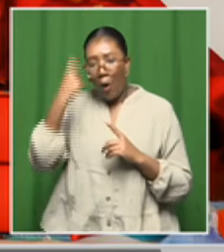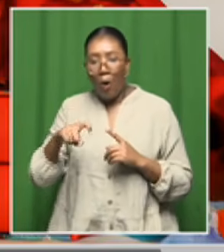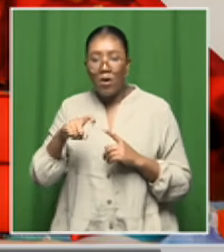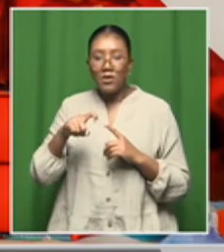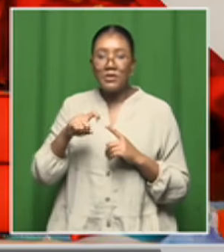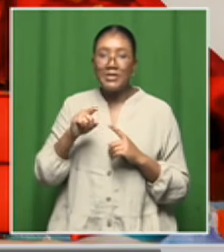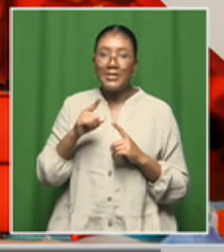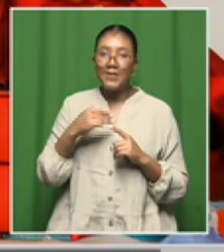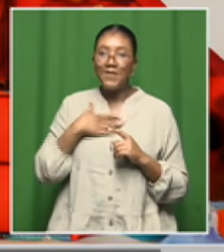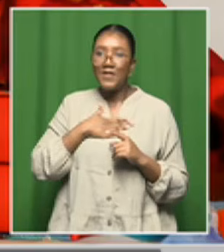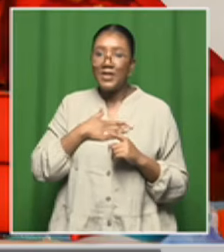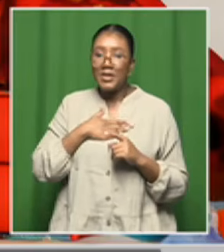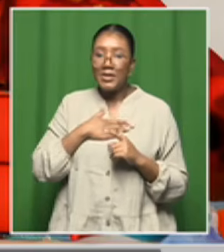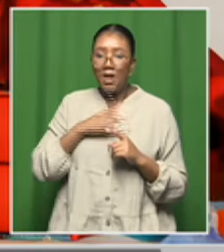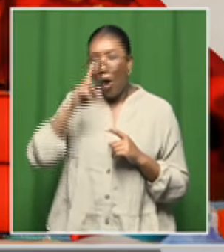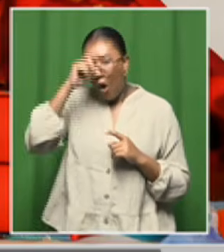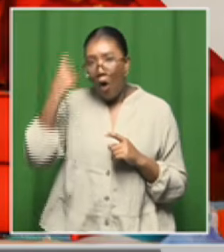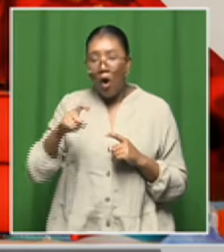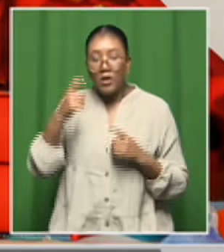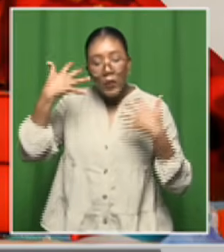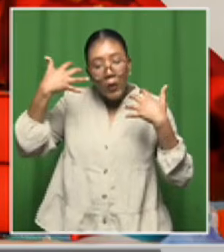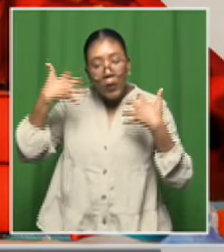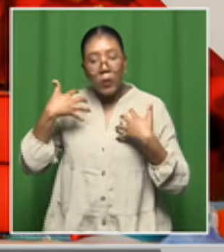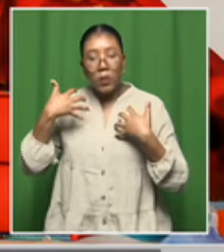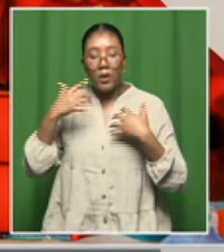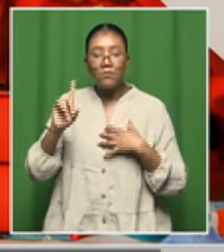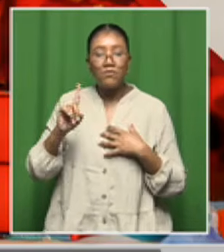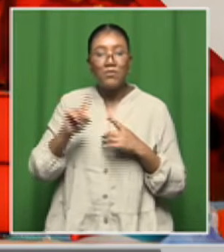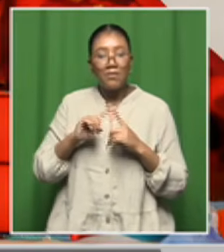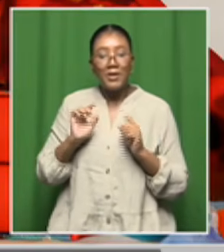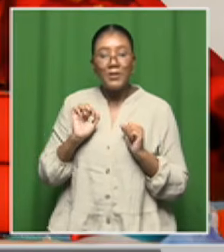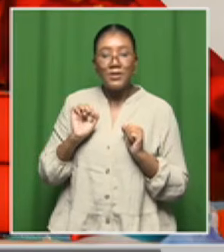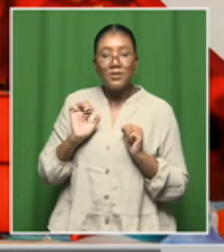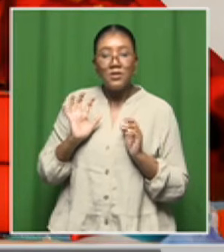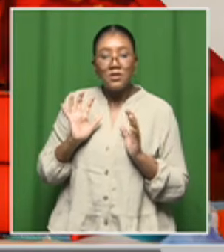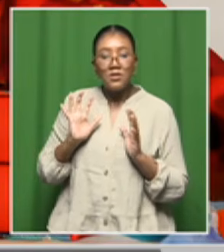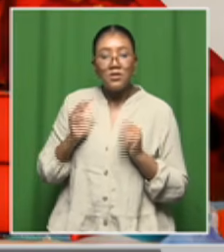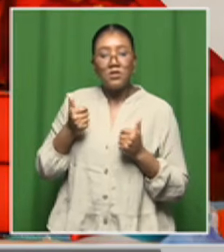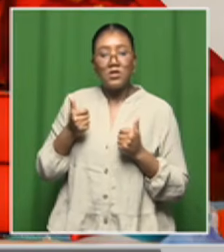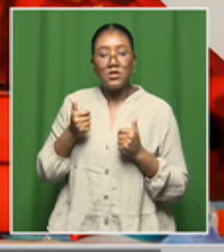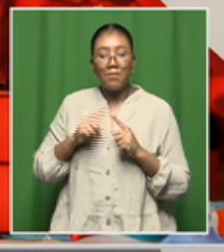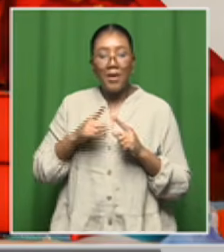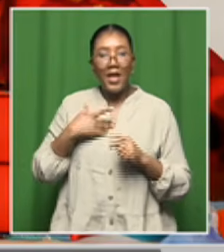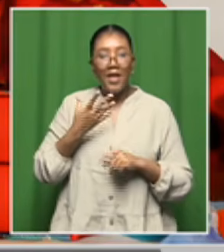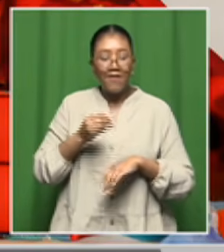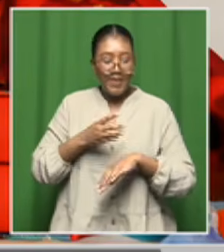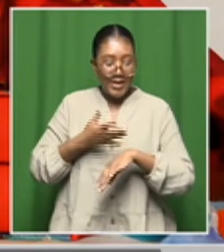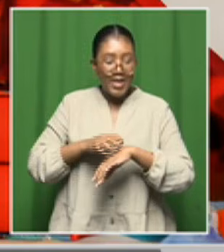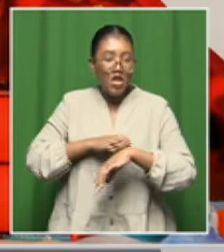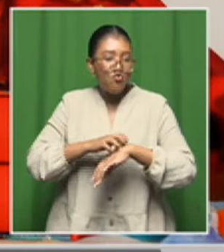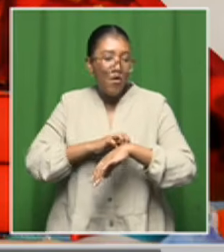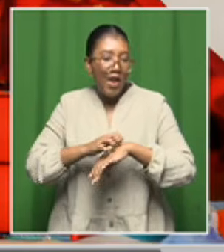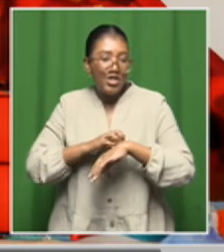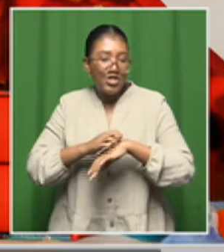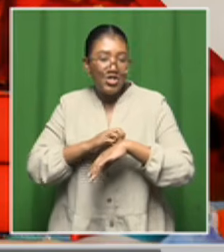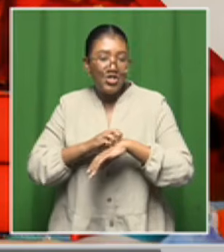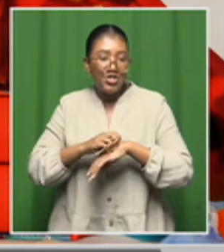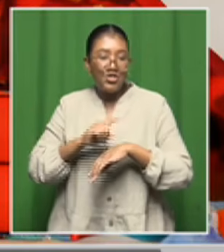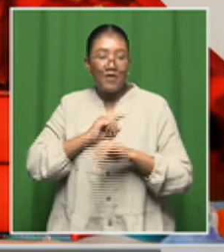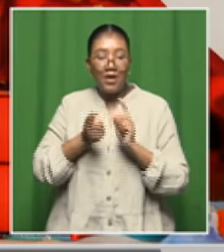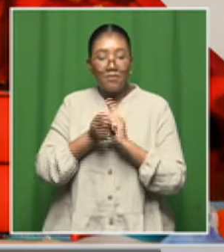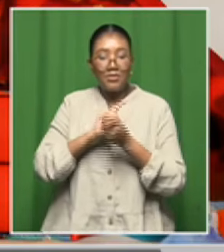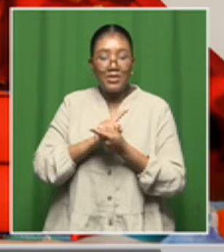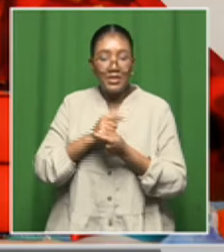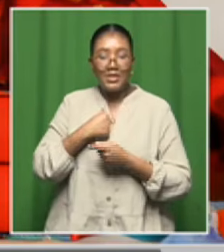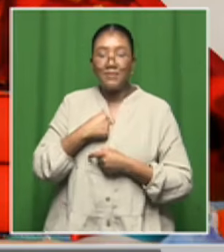skin sensitivities like myself, who can easily get rashes from synthetic fabric. Silk is an ideal fabric. We